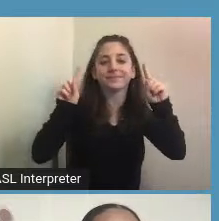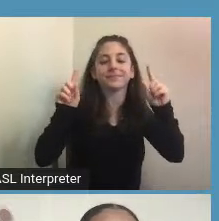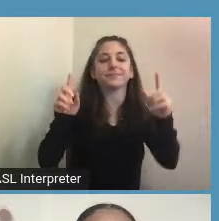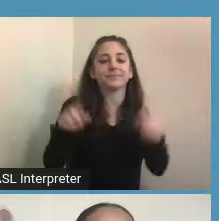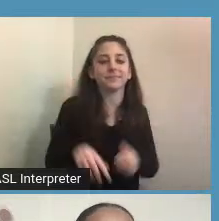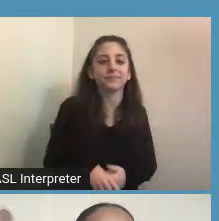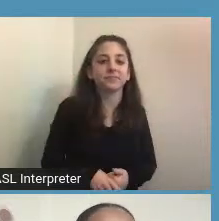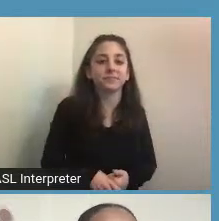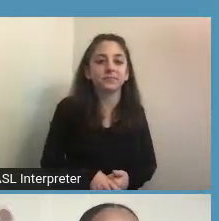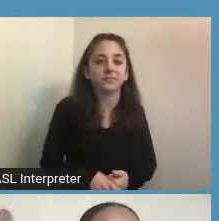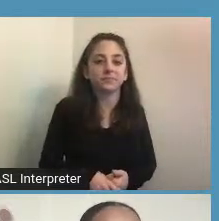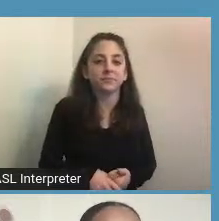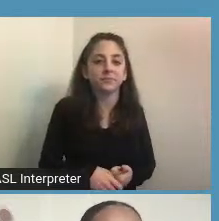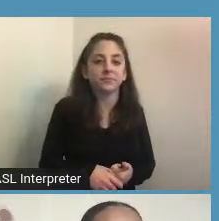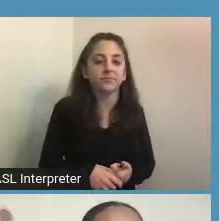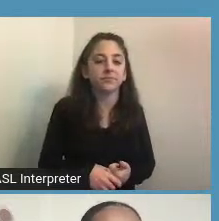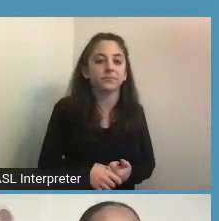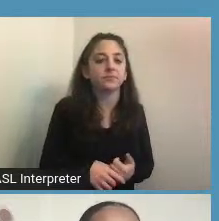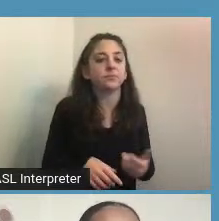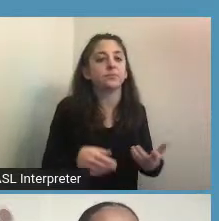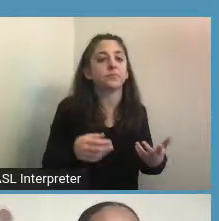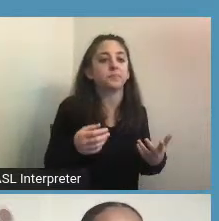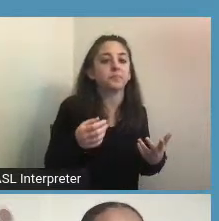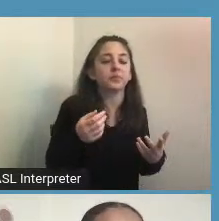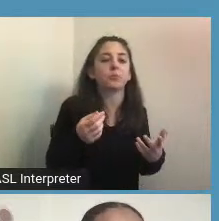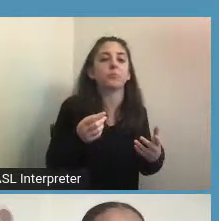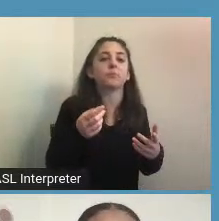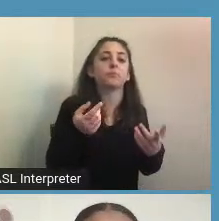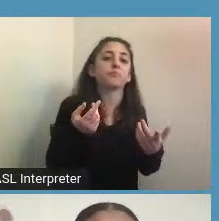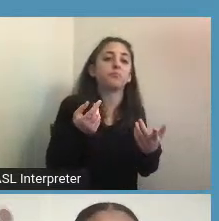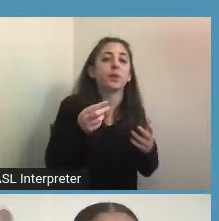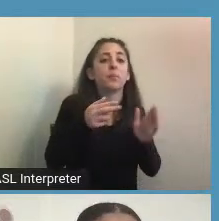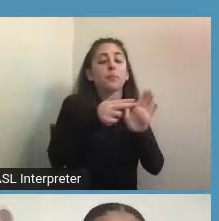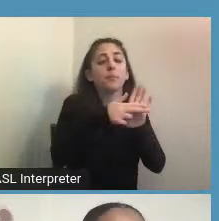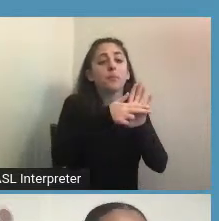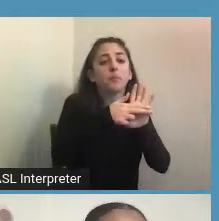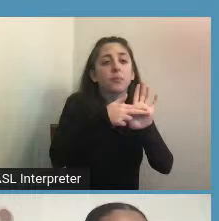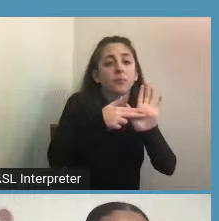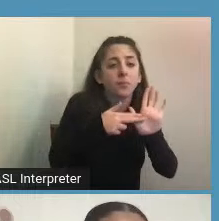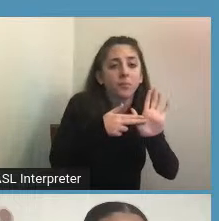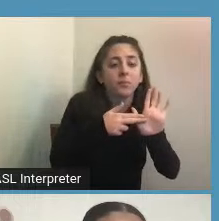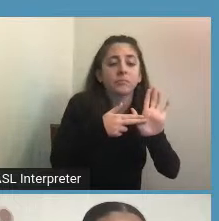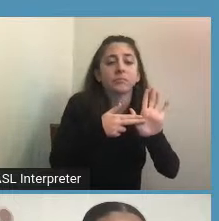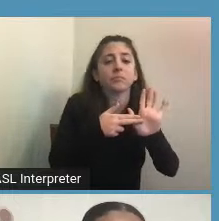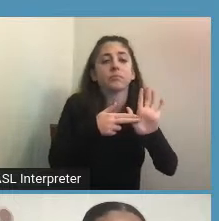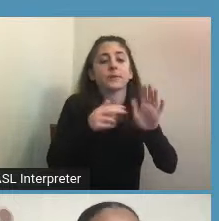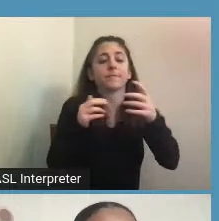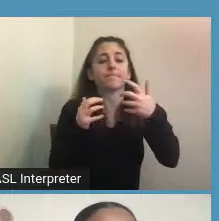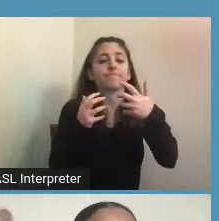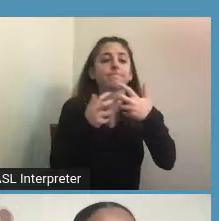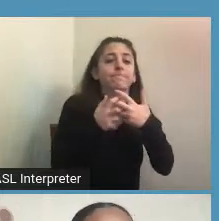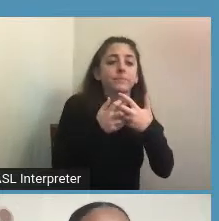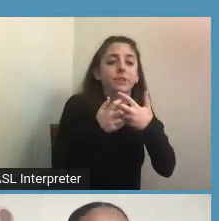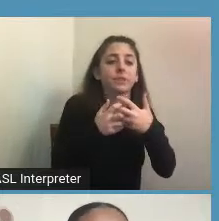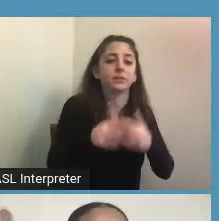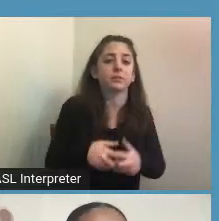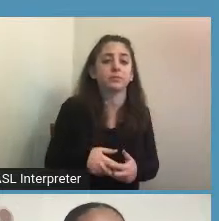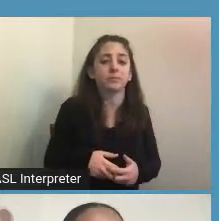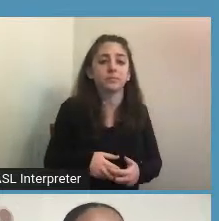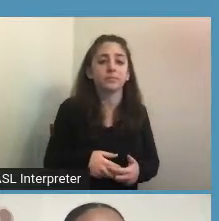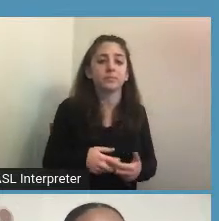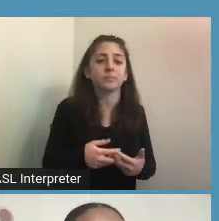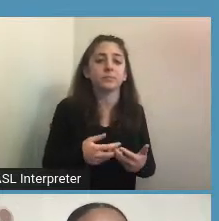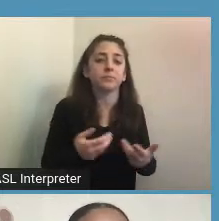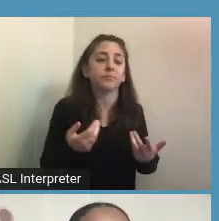that's, one dimensional as far as your brand guide totally it has to fit this completely. No, it can